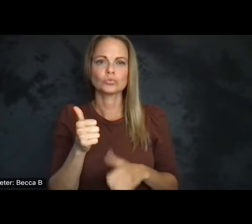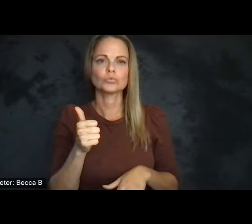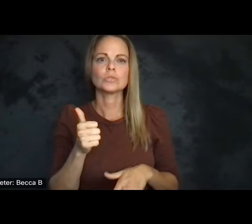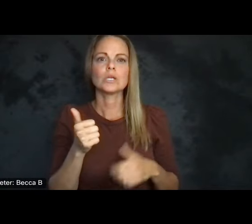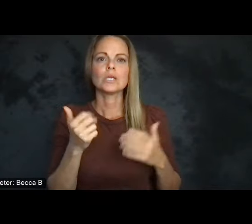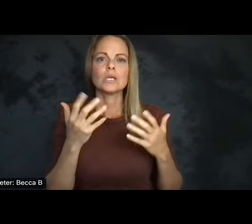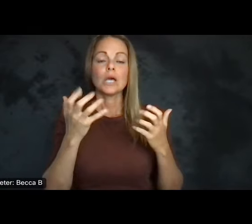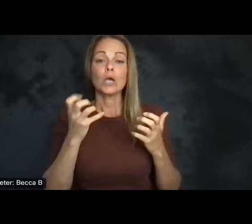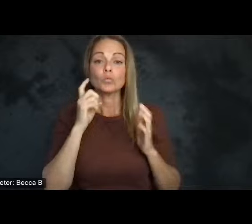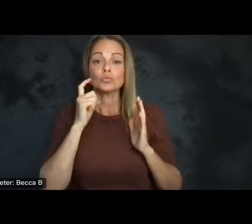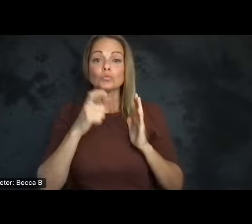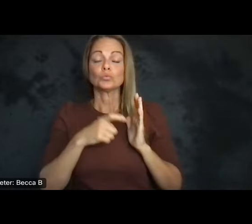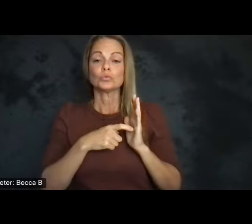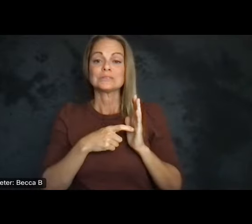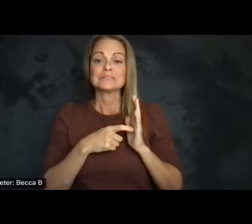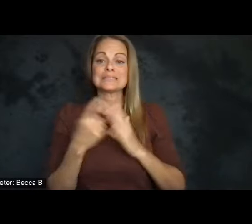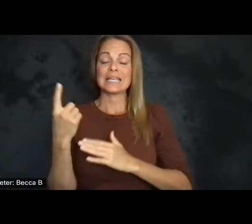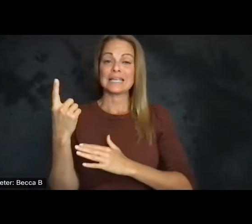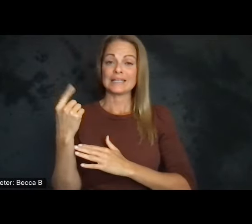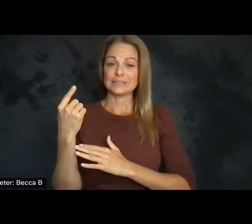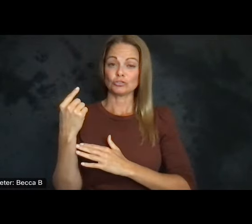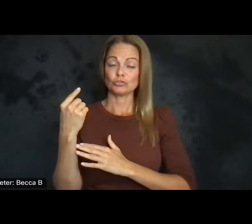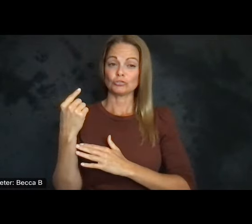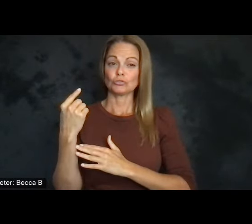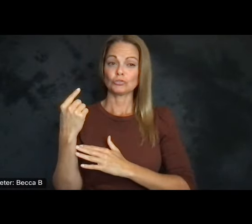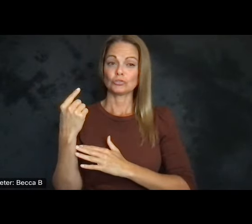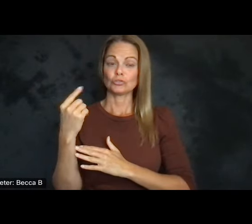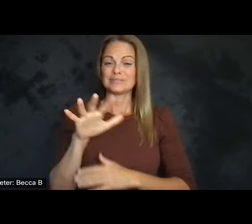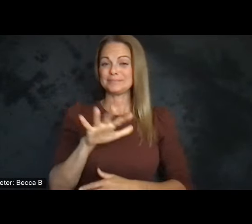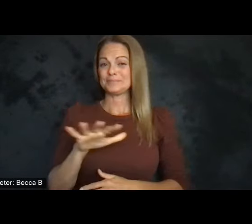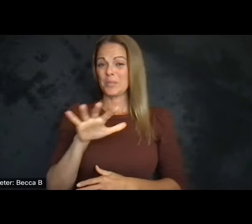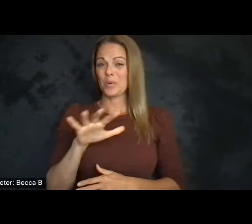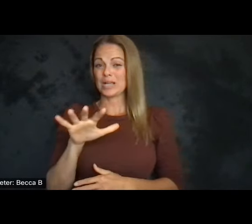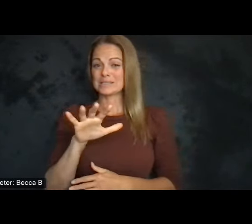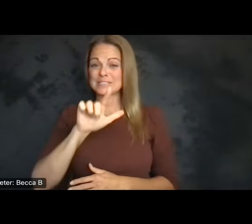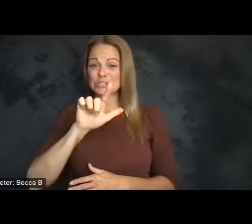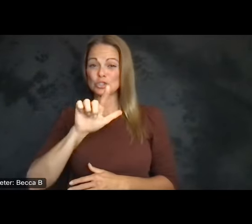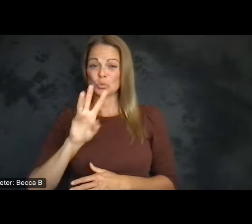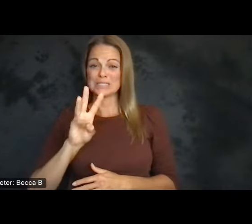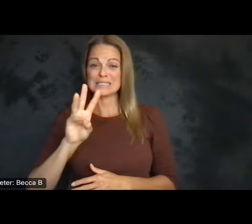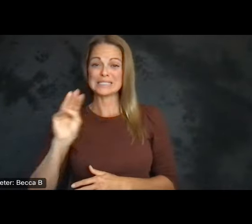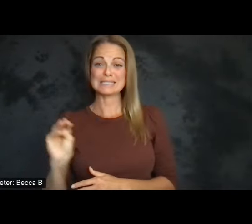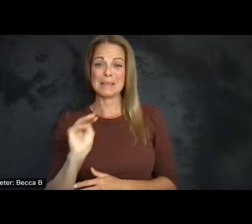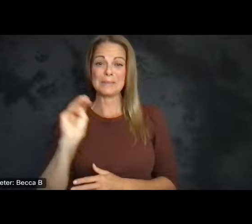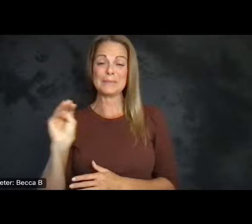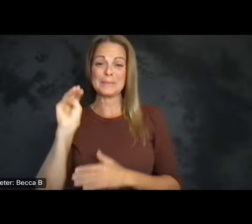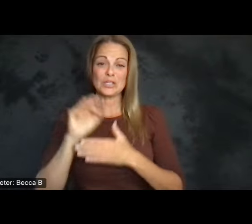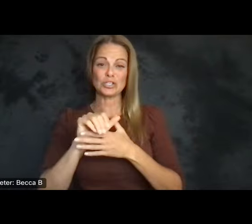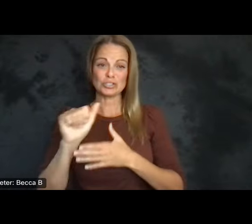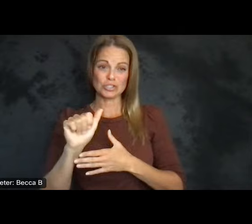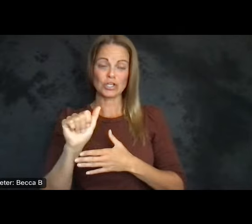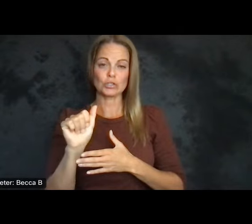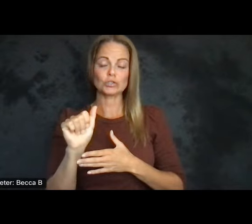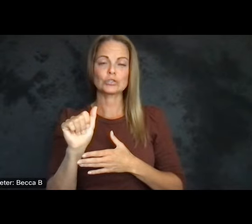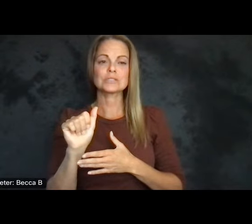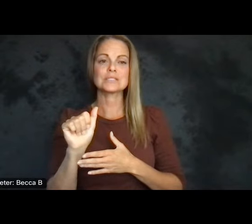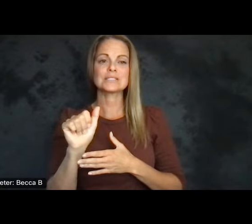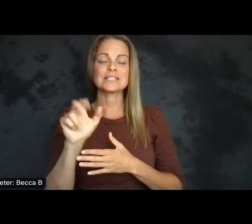note that last year, we did do approximately $26 million, including encumbrances, in